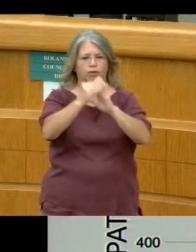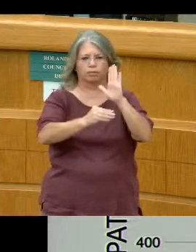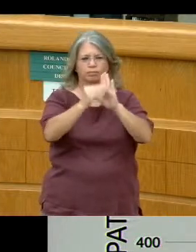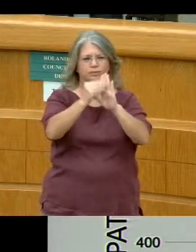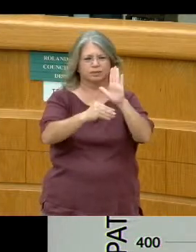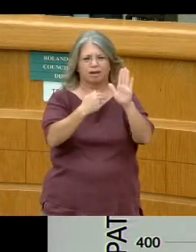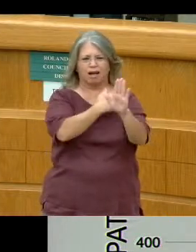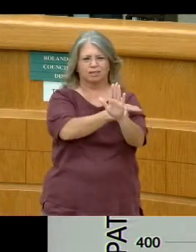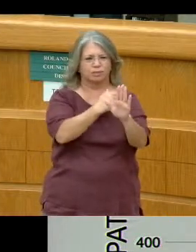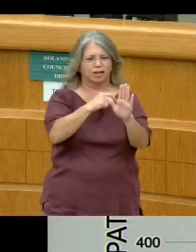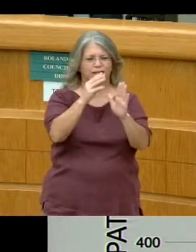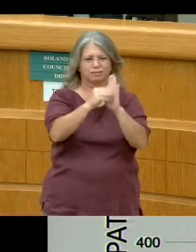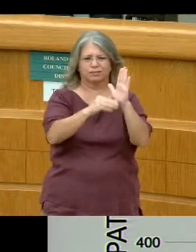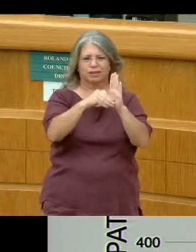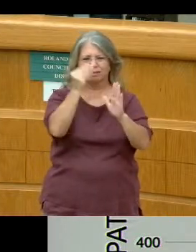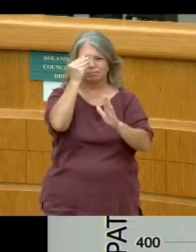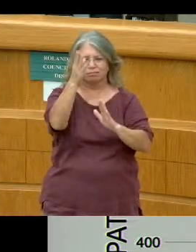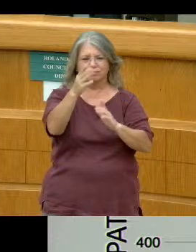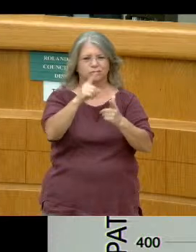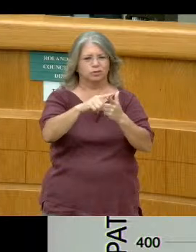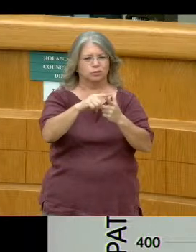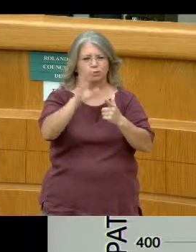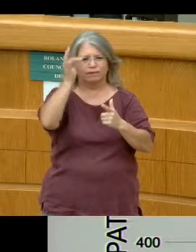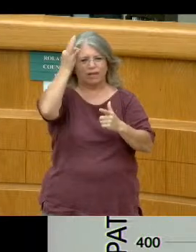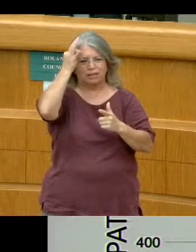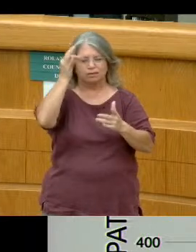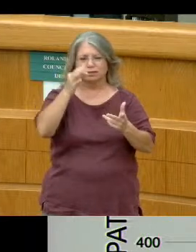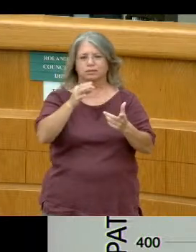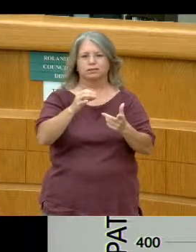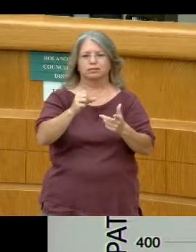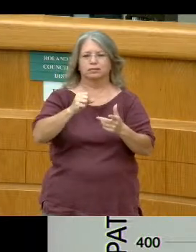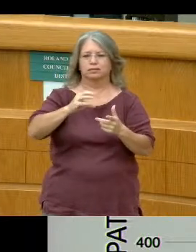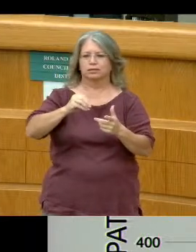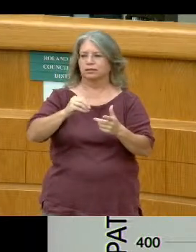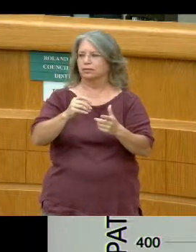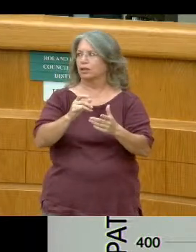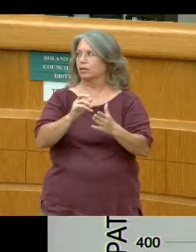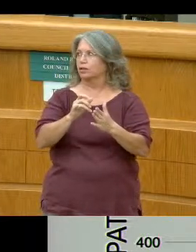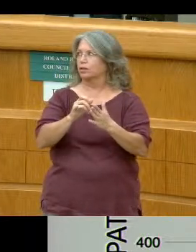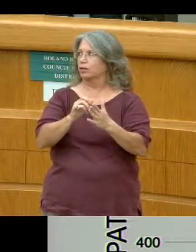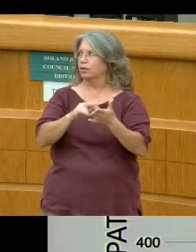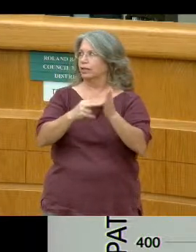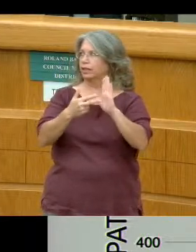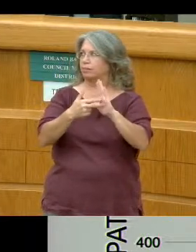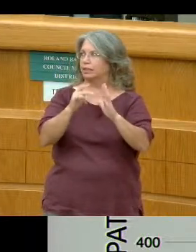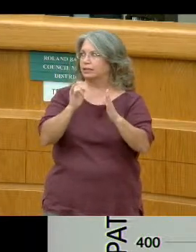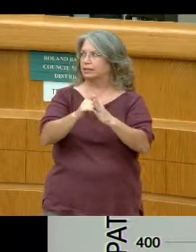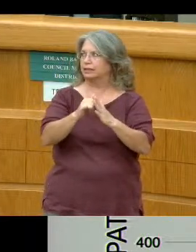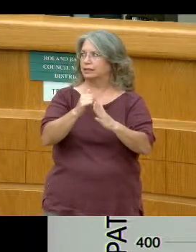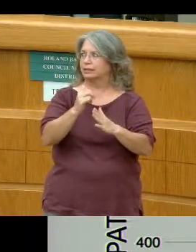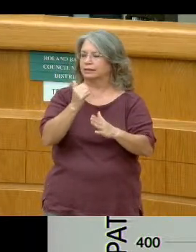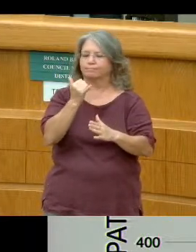to this is an erroneous data point. There wasn't a big jump in the number of people in the hospital on that day.